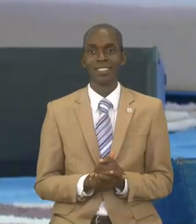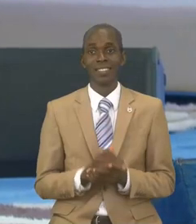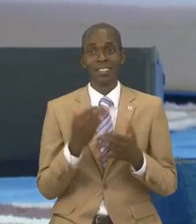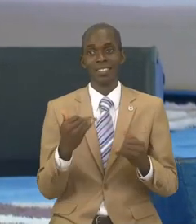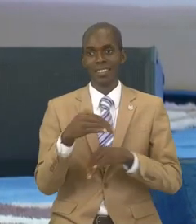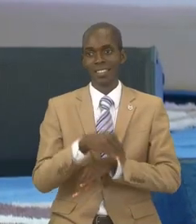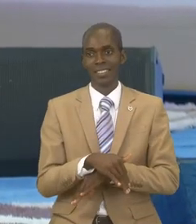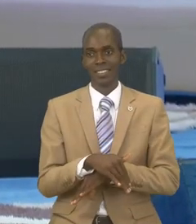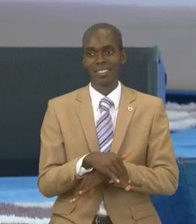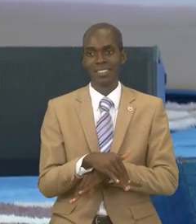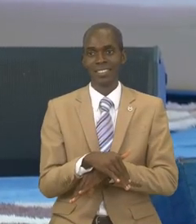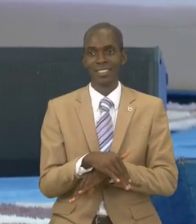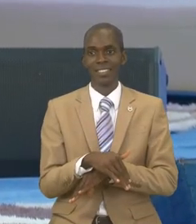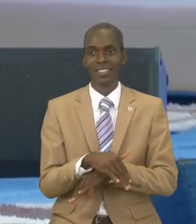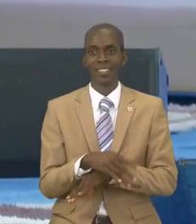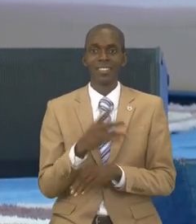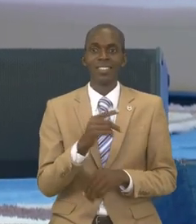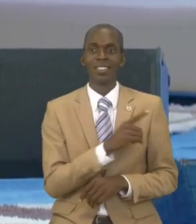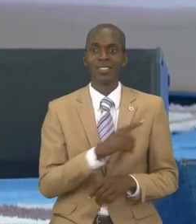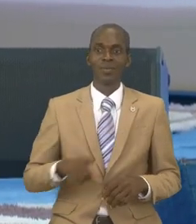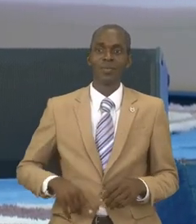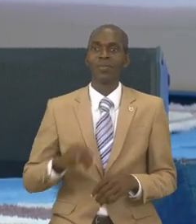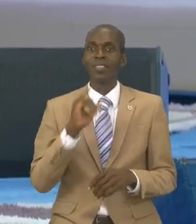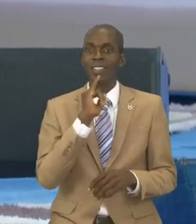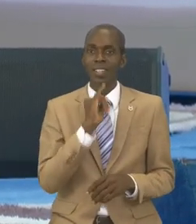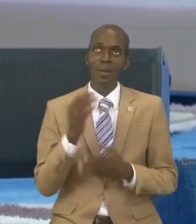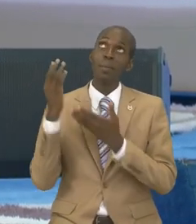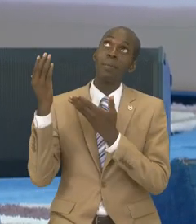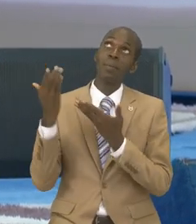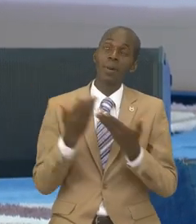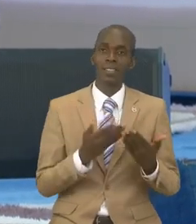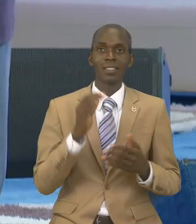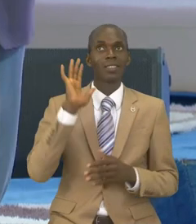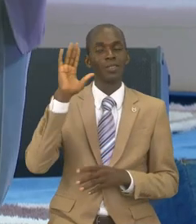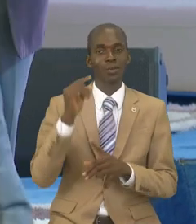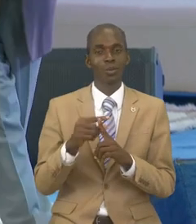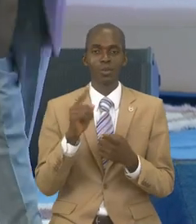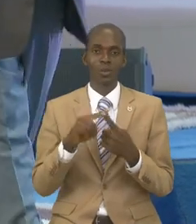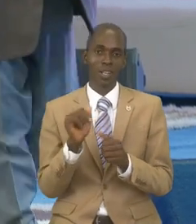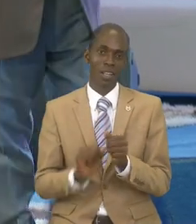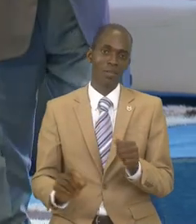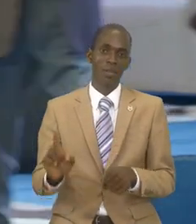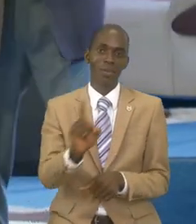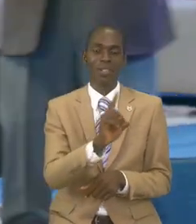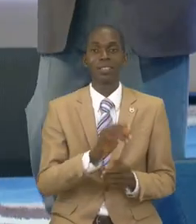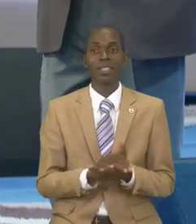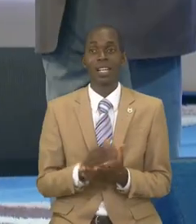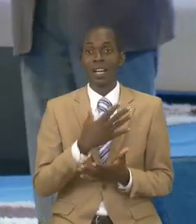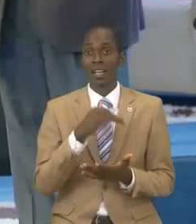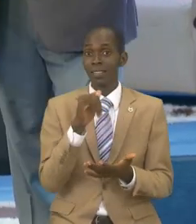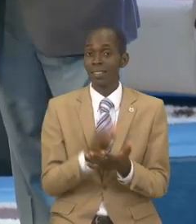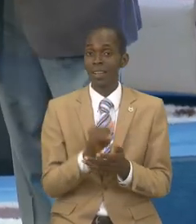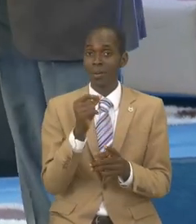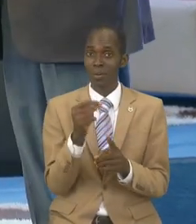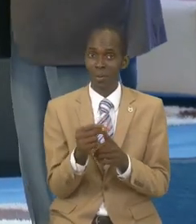Tonight, the Lord is bringing his word to everyone. And that